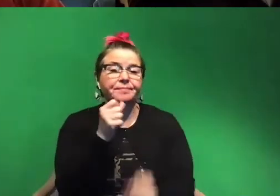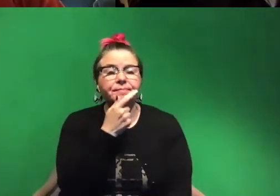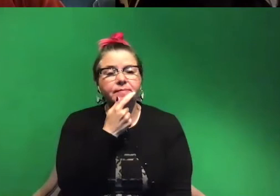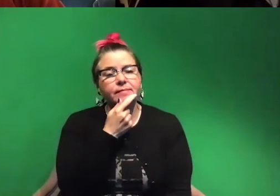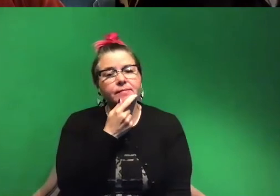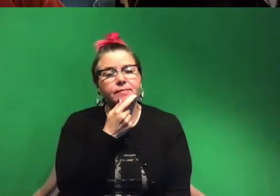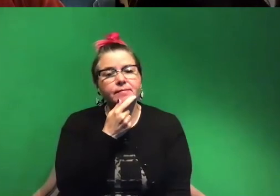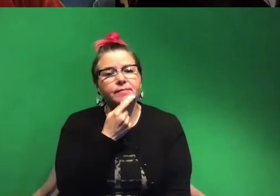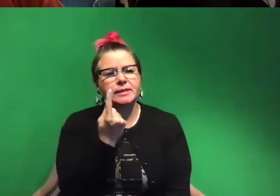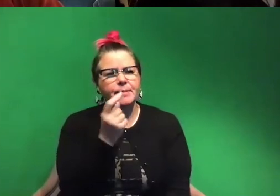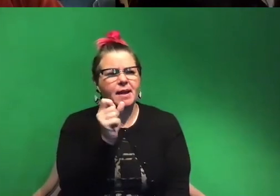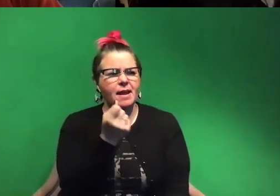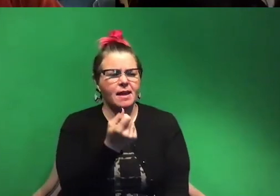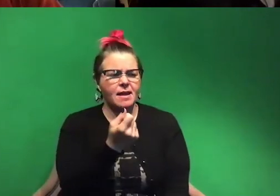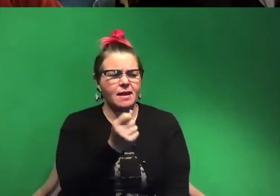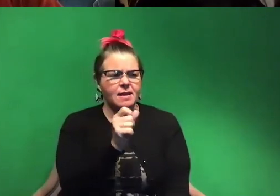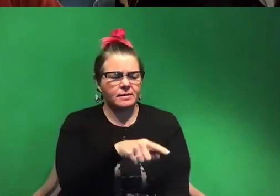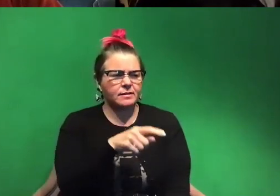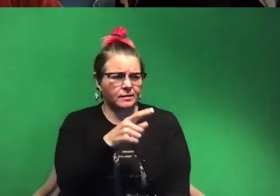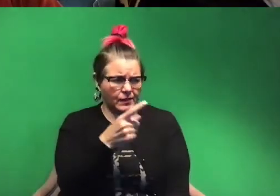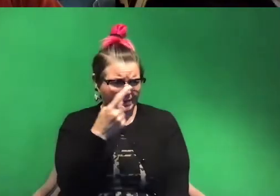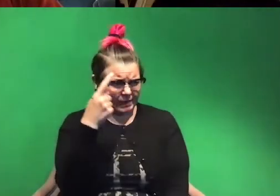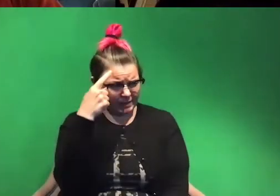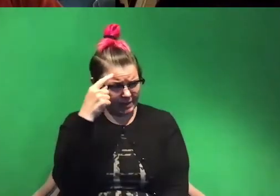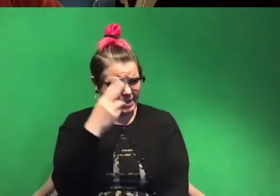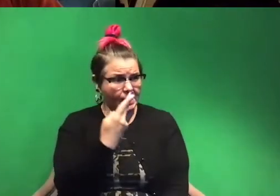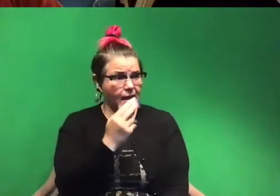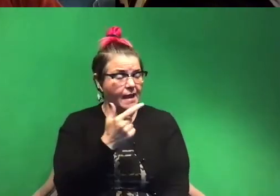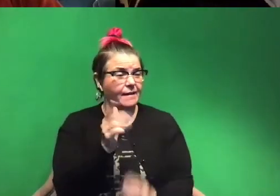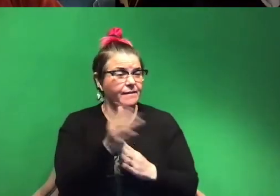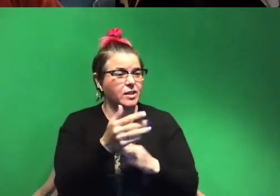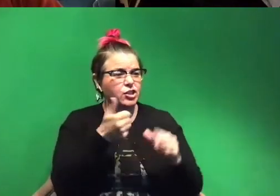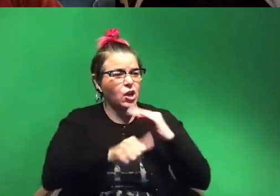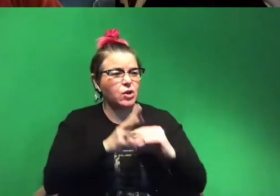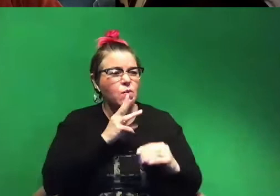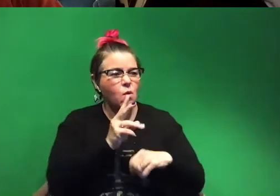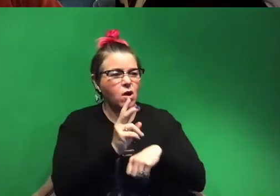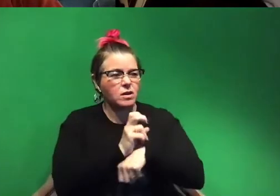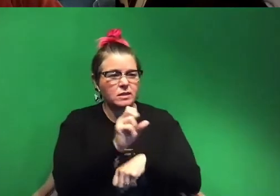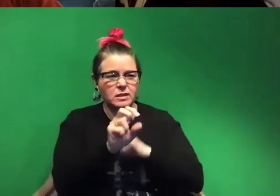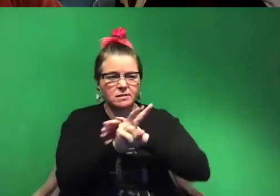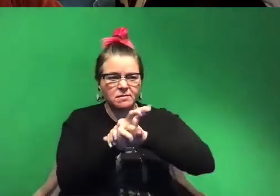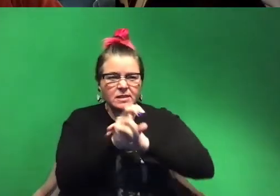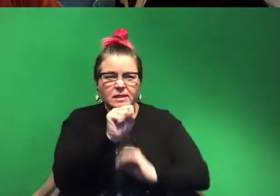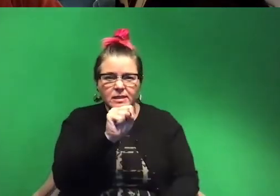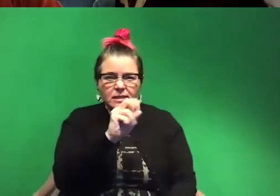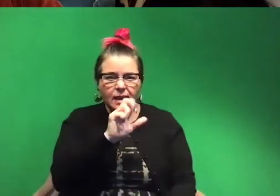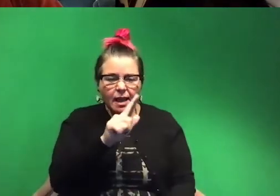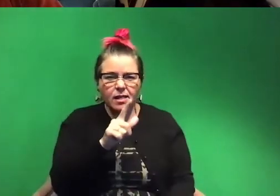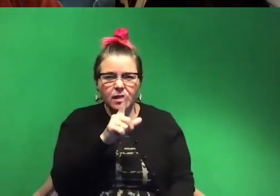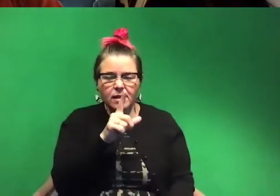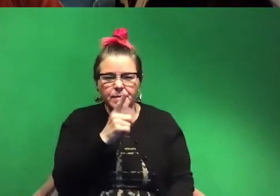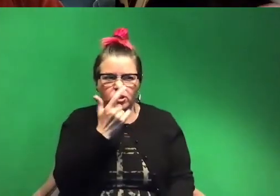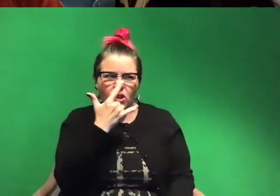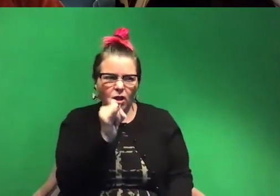So someone is asking, do you think that hagfish are like an underwater snail because they kind of look like snails all coiled up, or are they quite